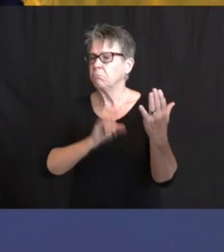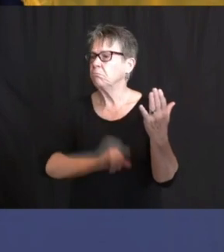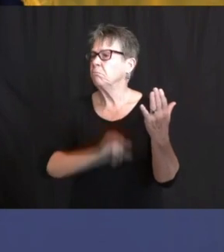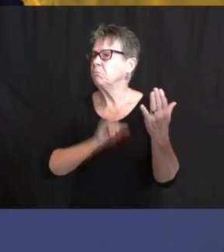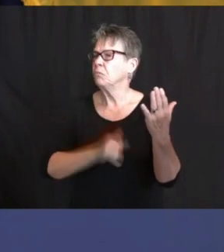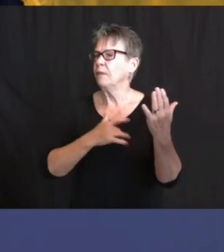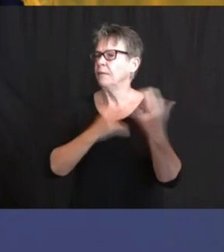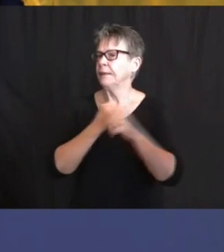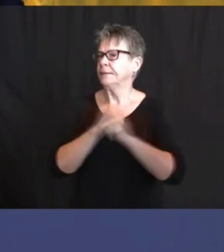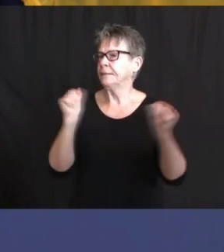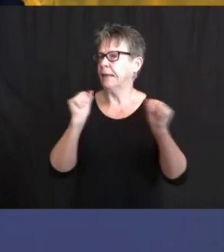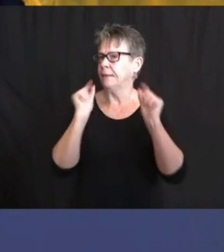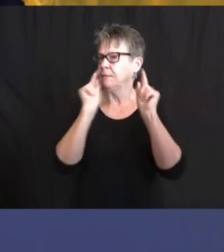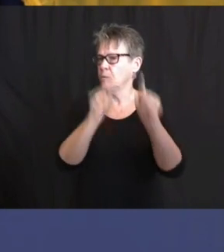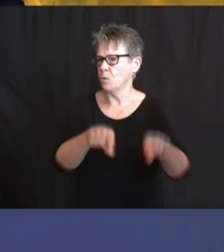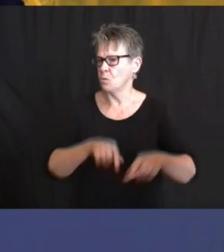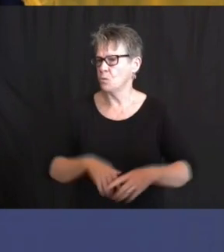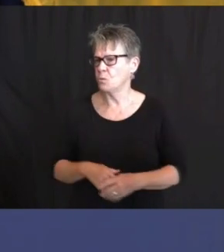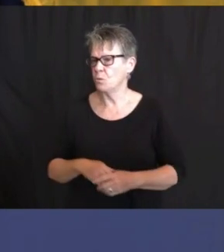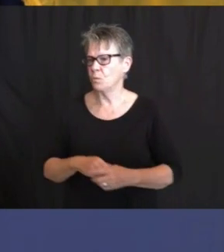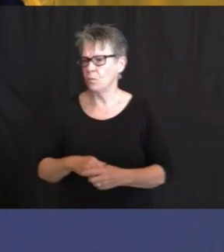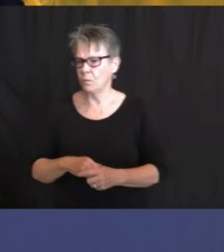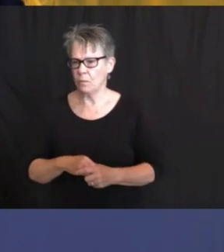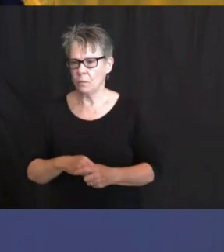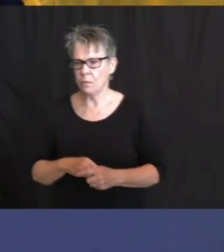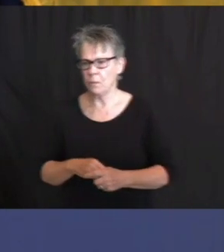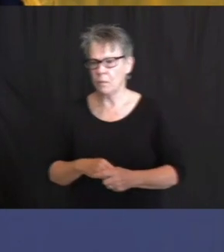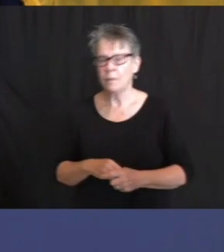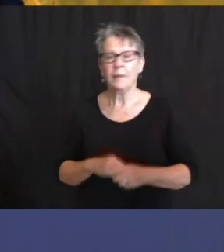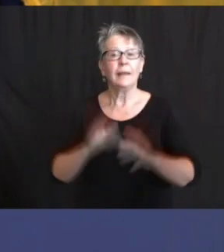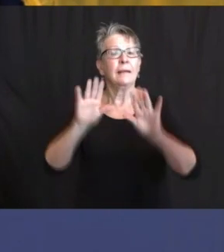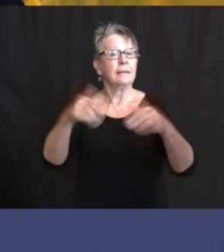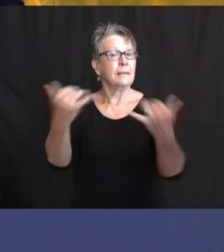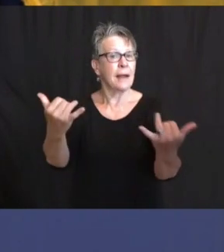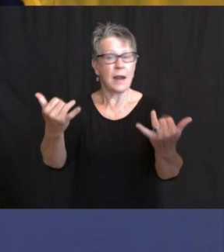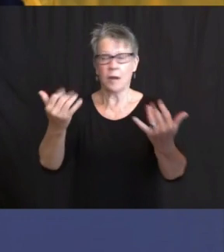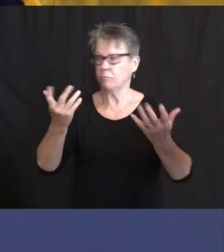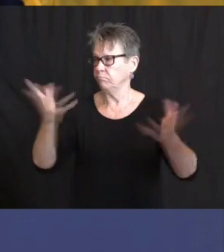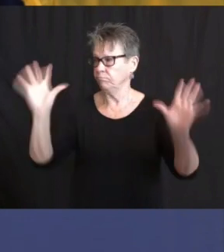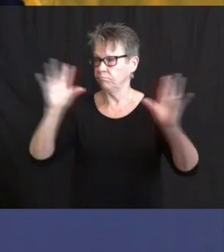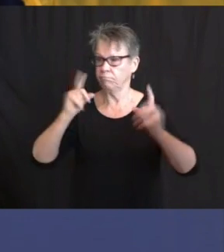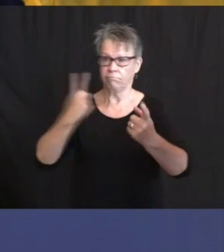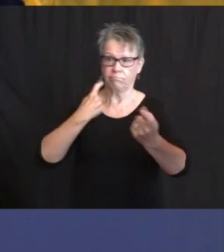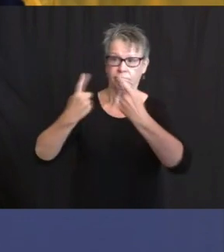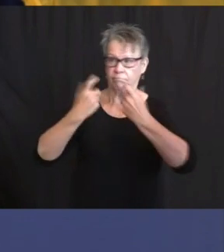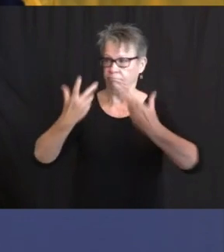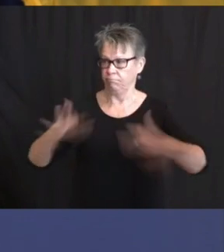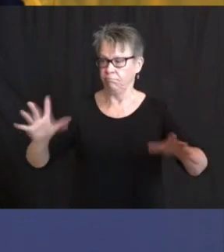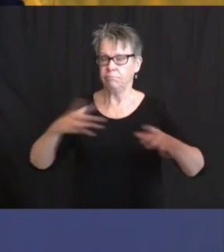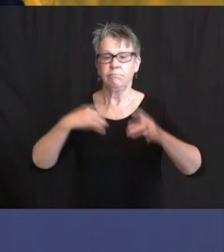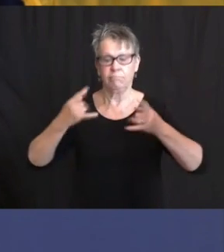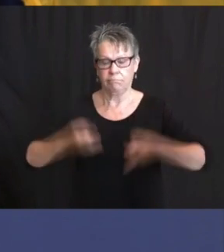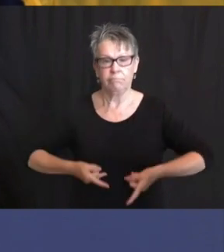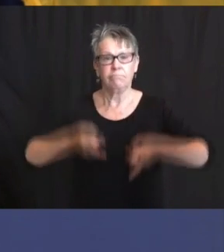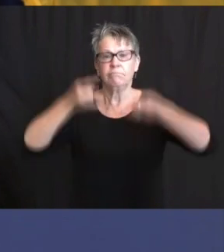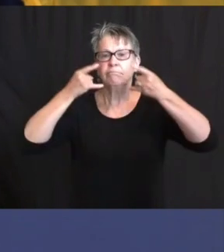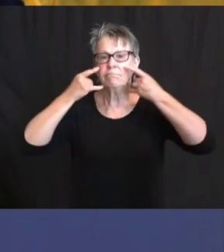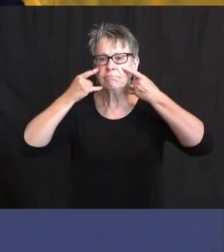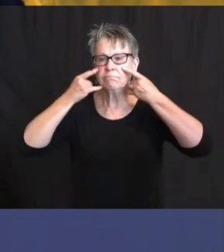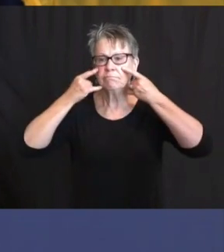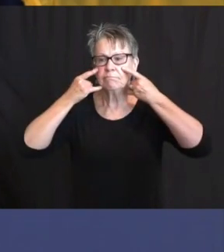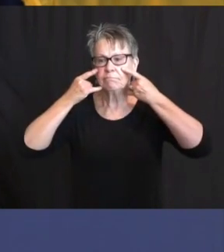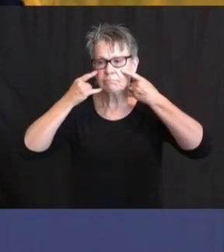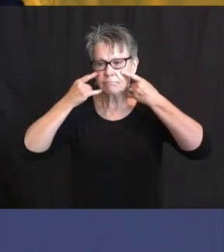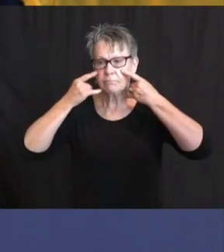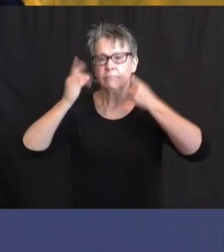earlier on Friday. Judy, Tina, thank you so much for being here as always. Pat, same to you. Zakia, a treat to have you here as